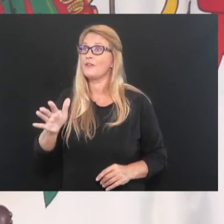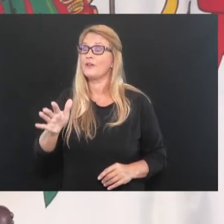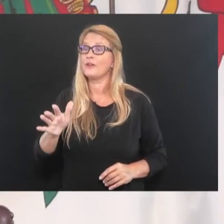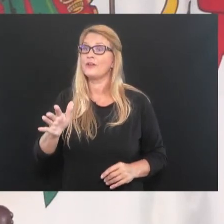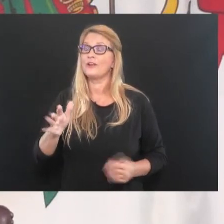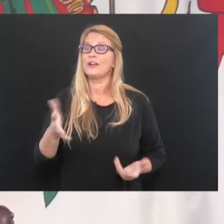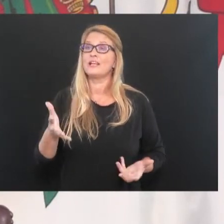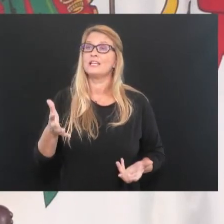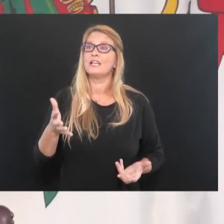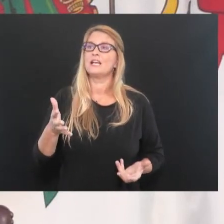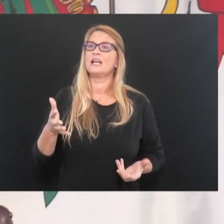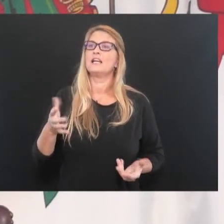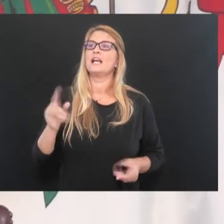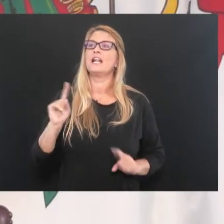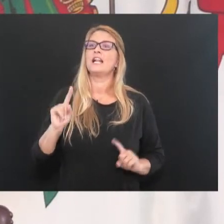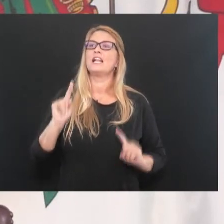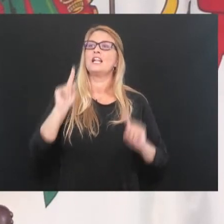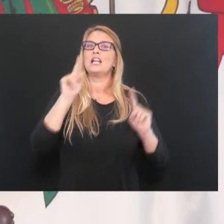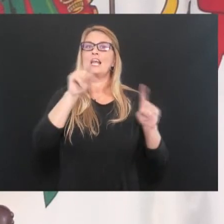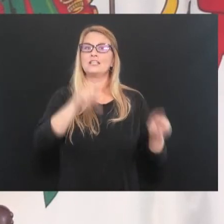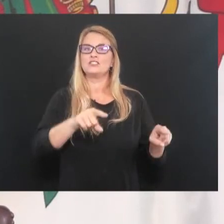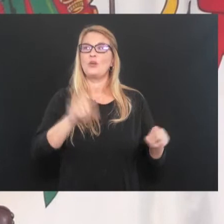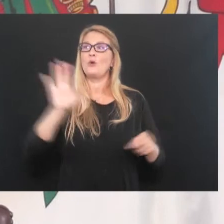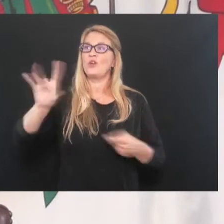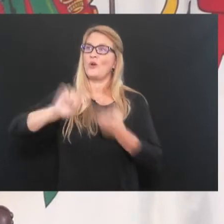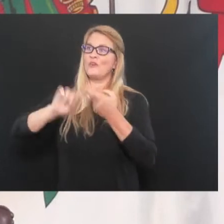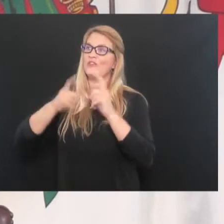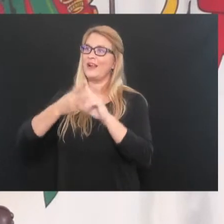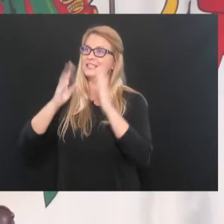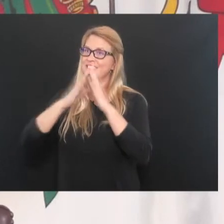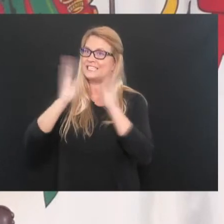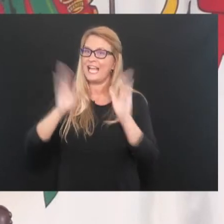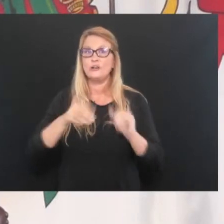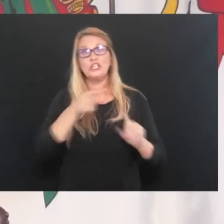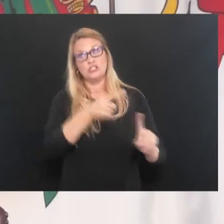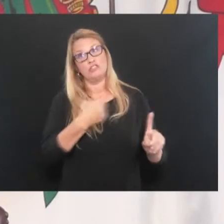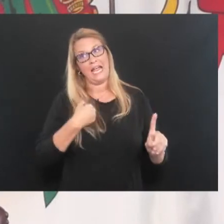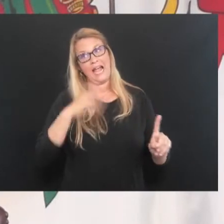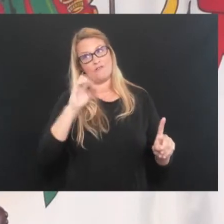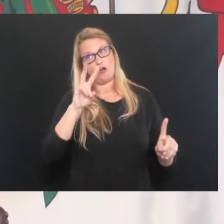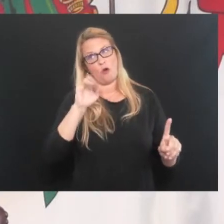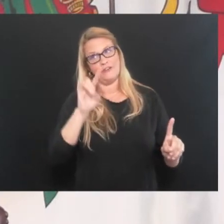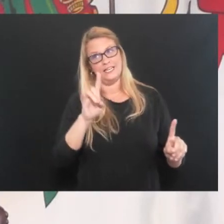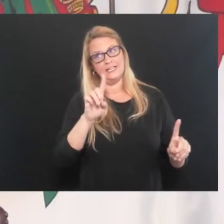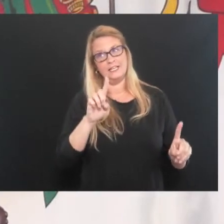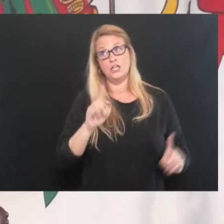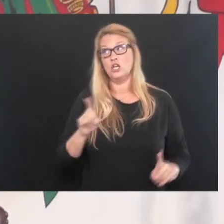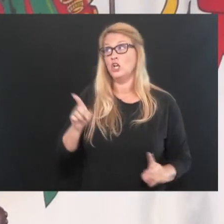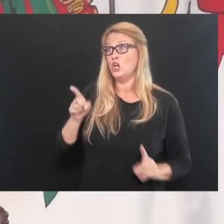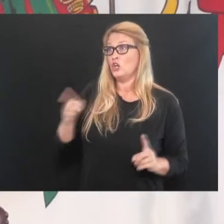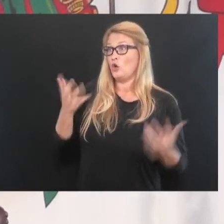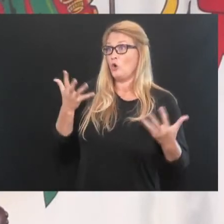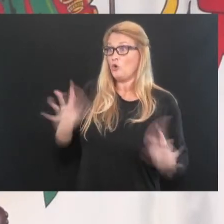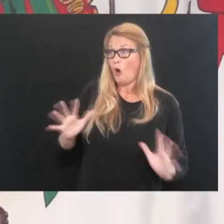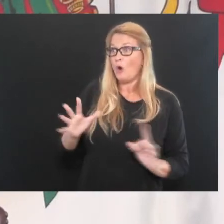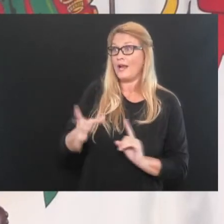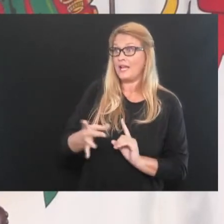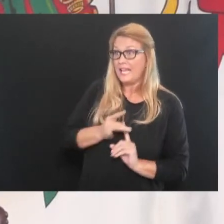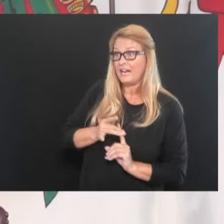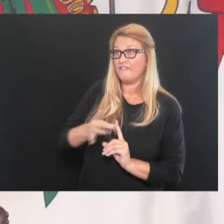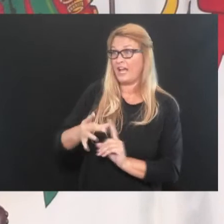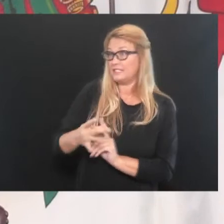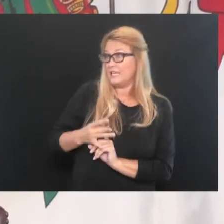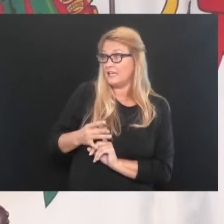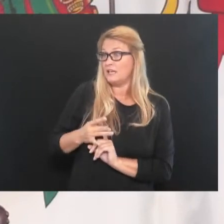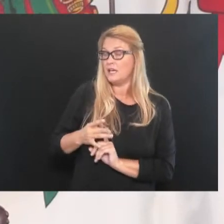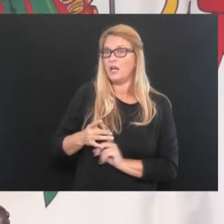do. Let's go over to June's house. June's got COVID right now. And let's get infected so